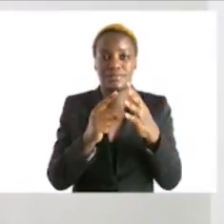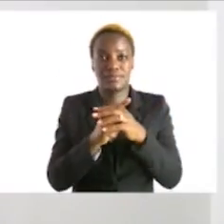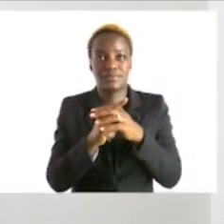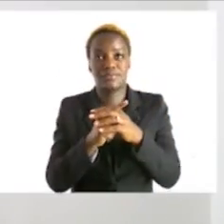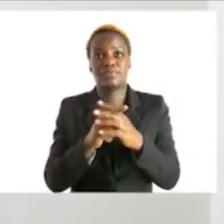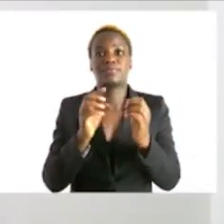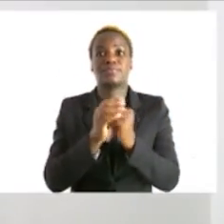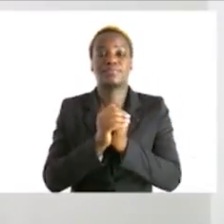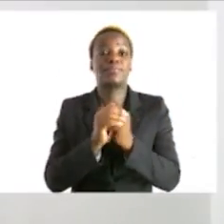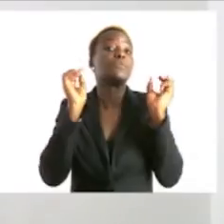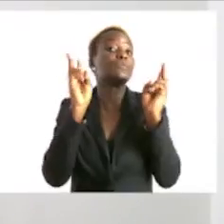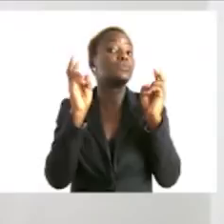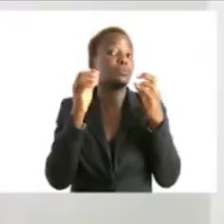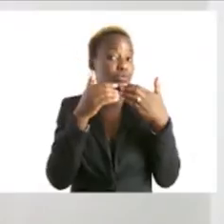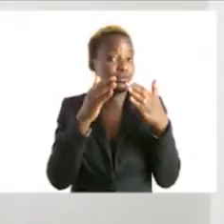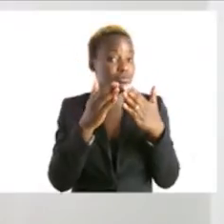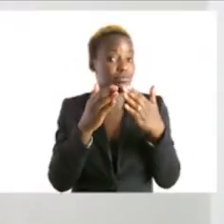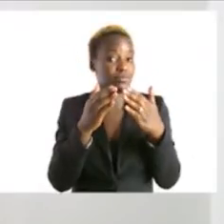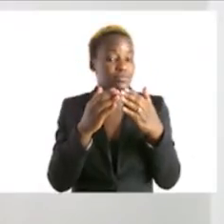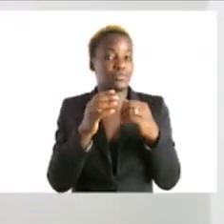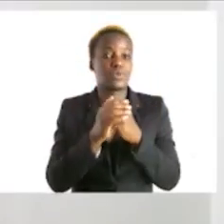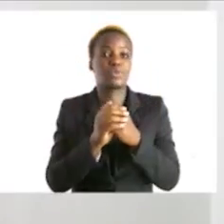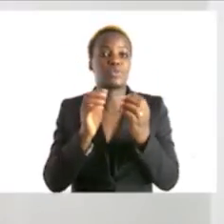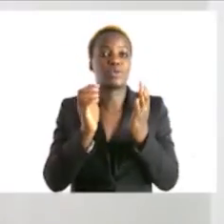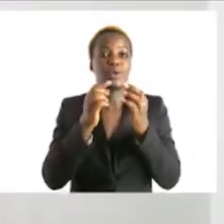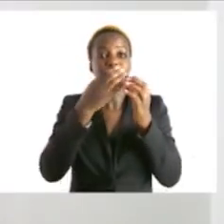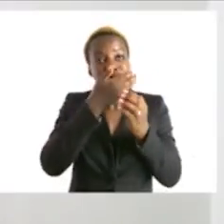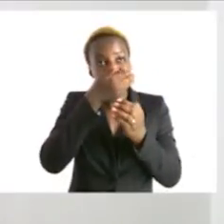with our today's topic i would like for us to put on our mask